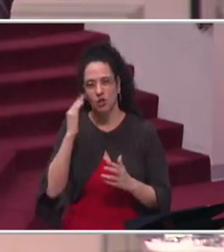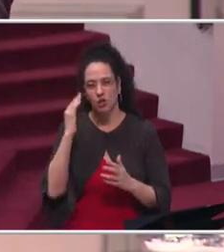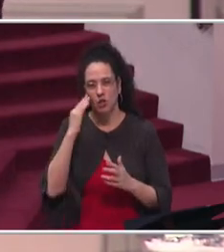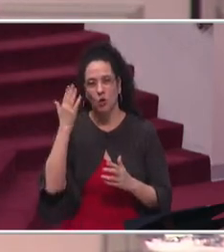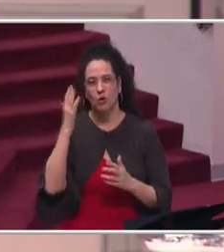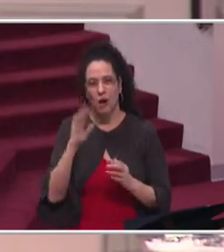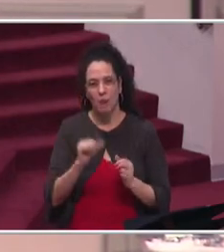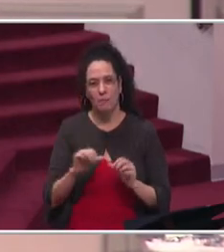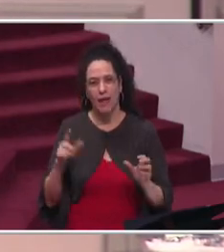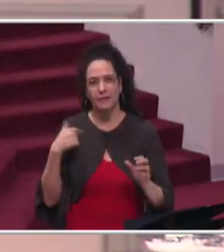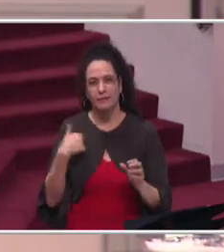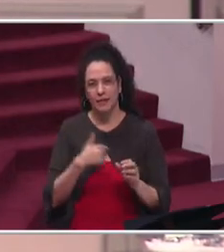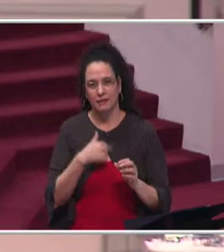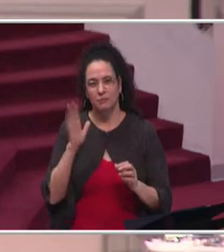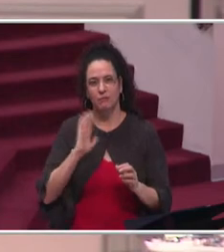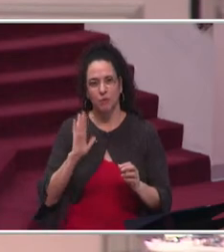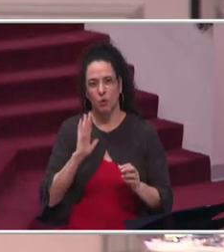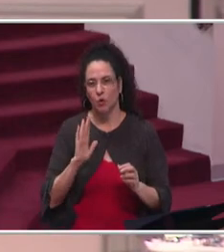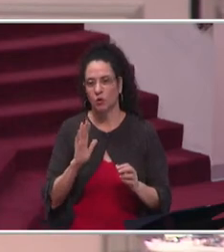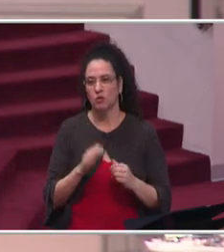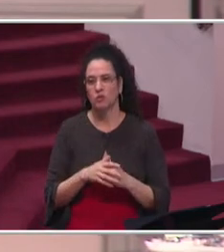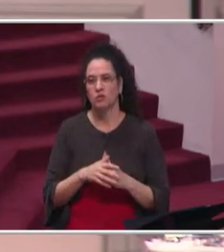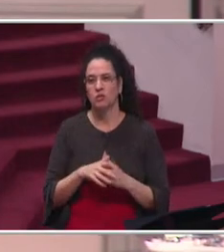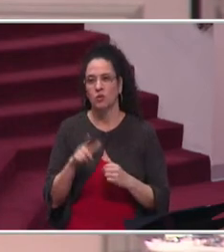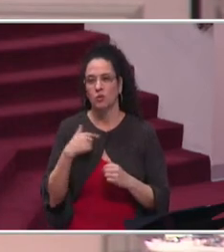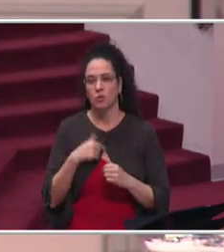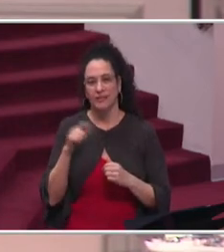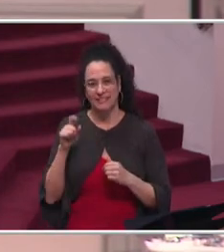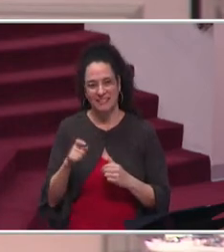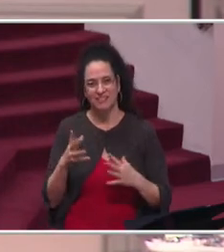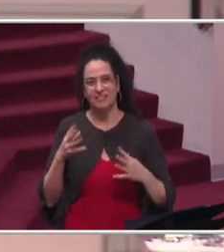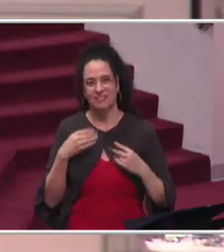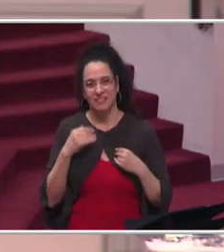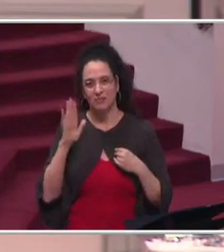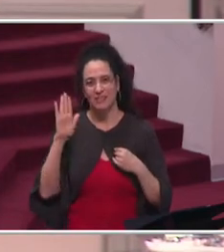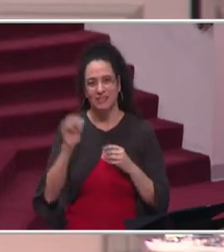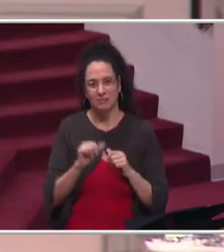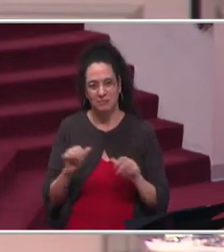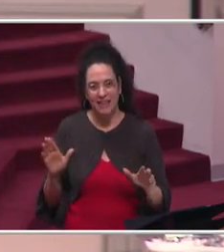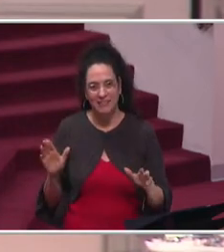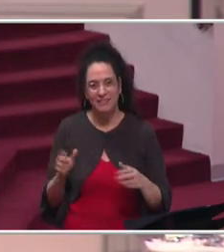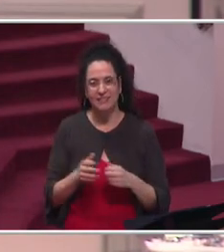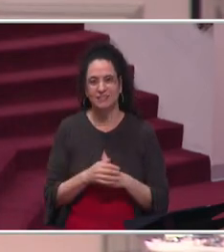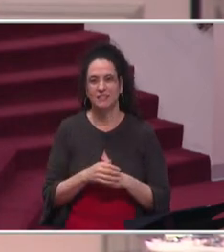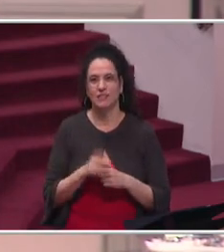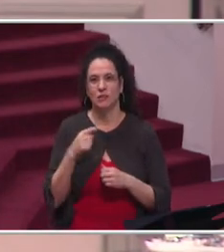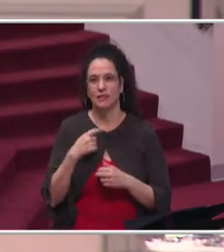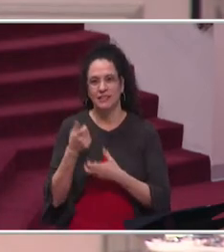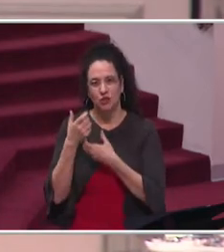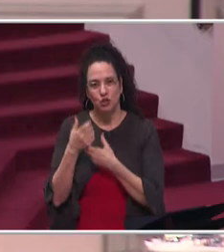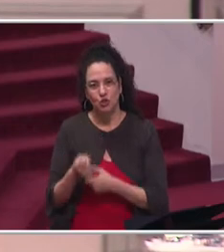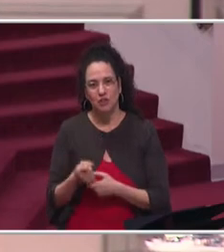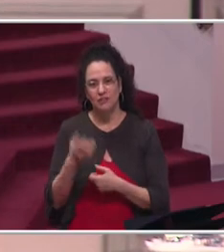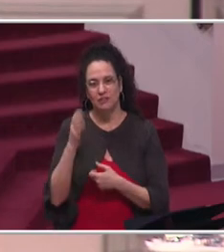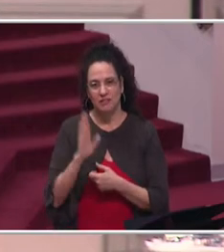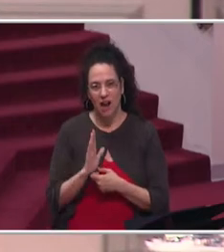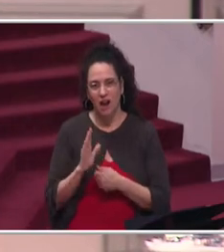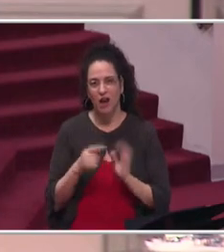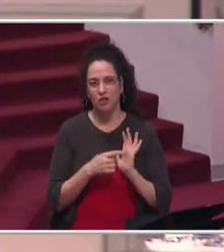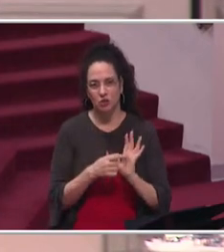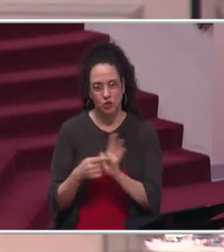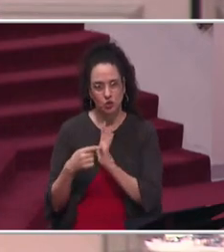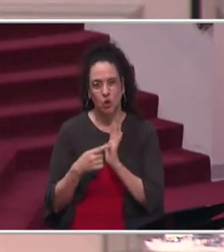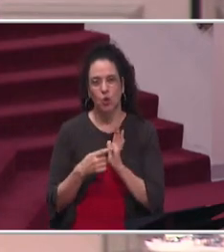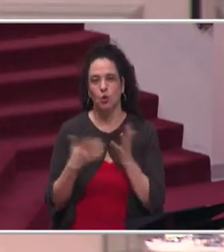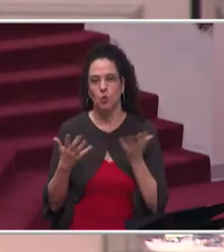that he wants us to experience. And we have to be able to claim that, hold on to that, and trust him to reveal to us what he